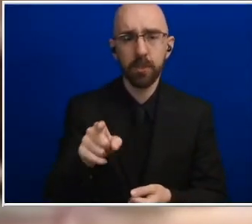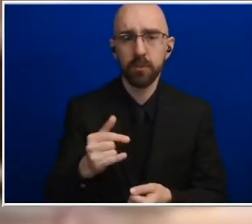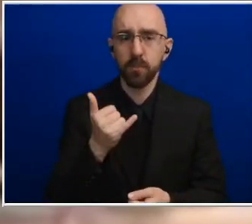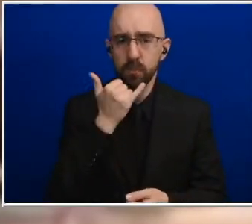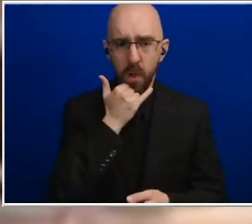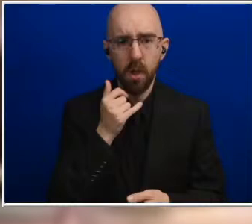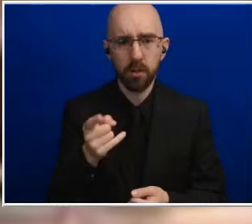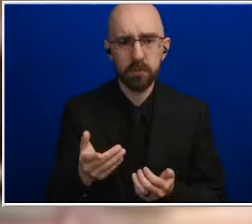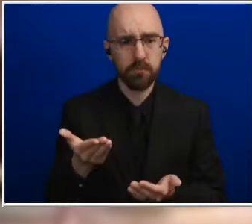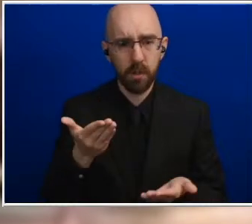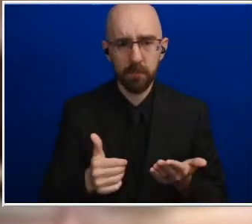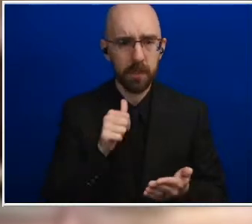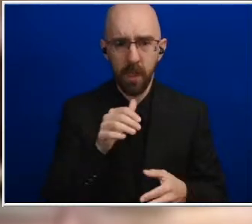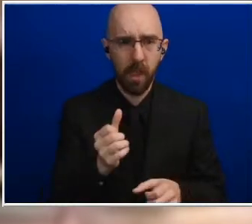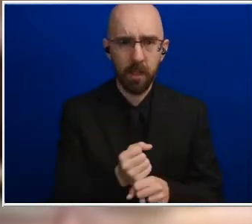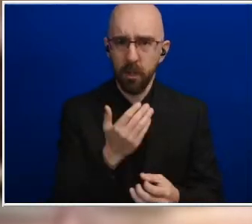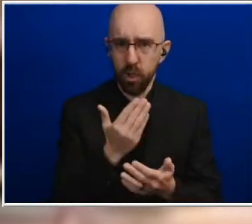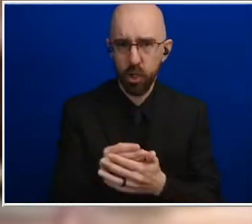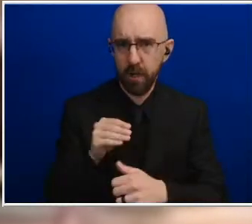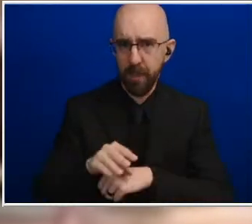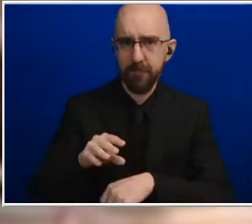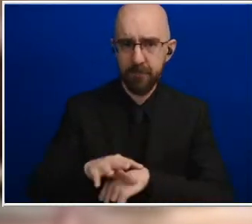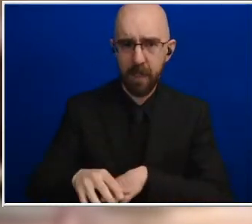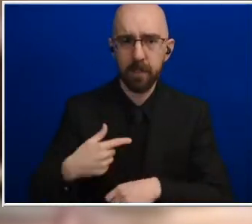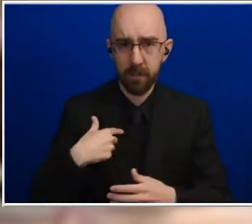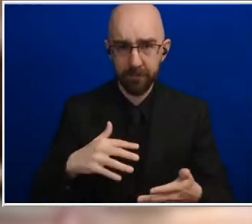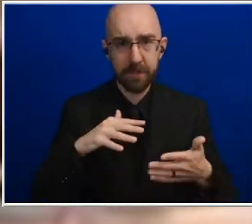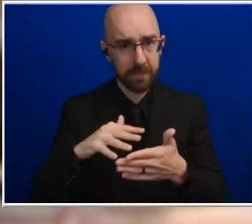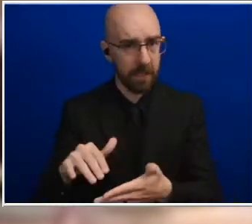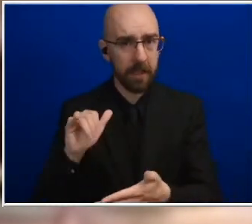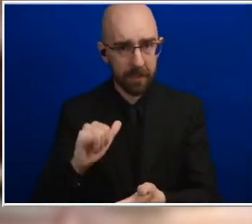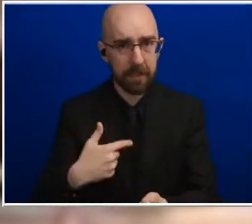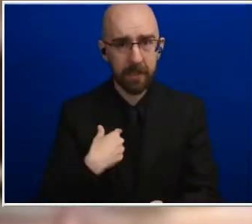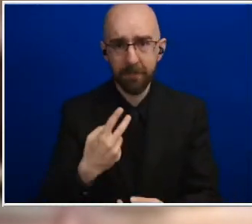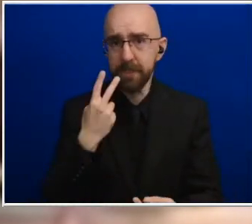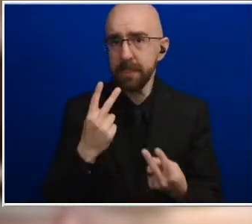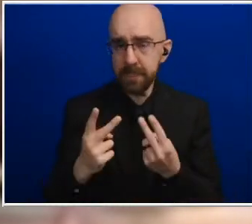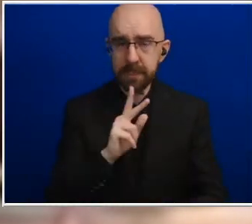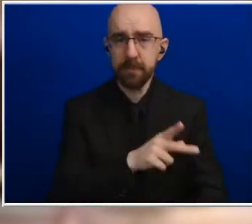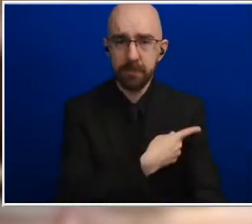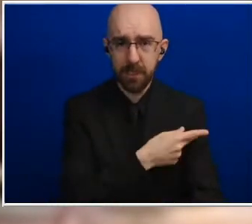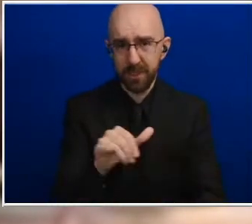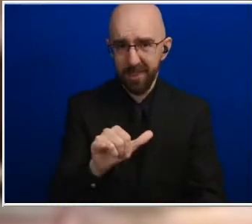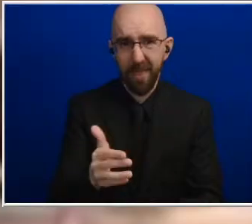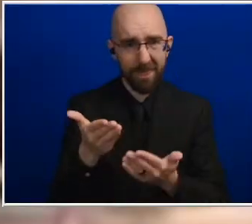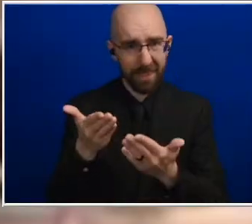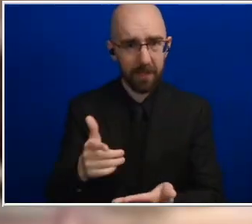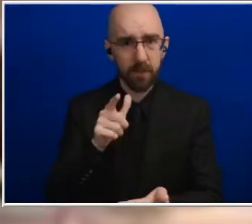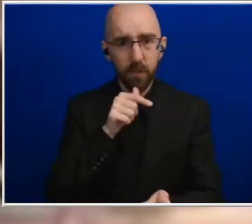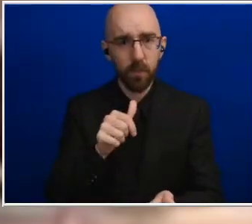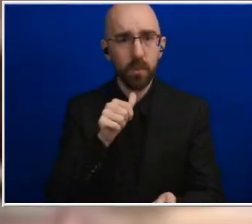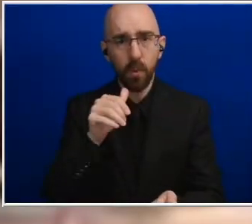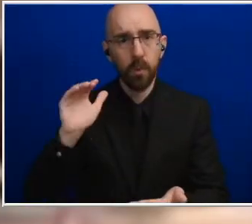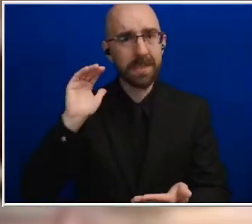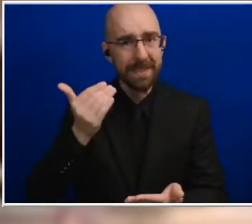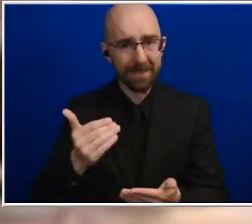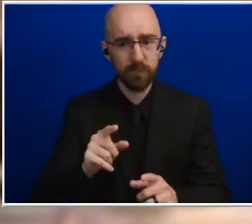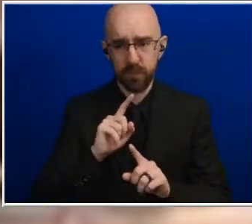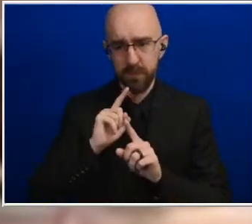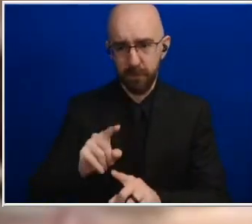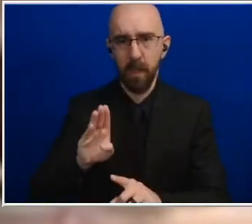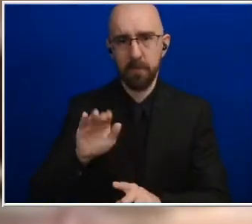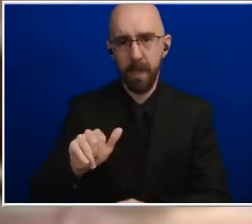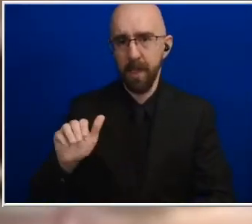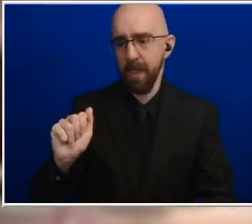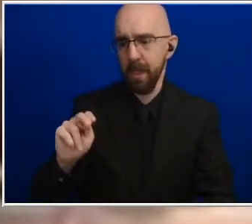probably not gotten good advice. I've studied this. I've seen patients like this who don't seem to respond by antibody